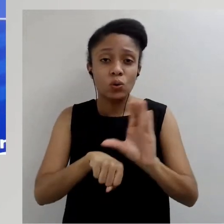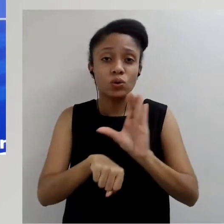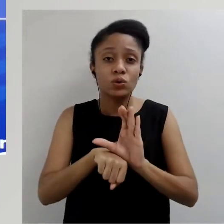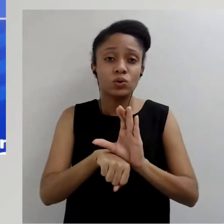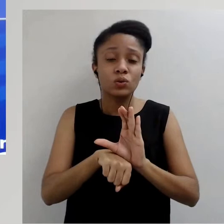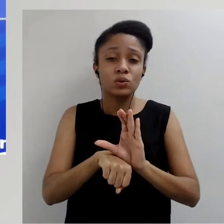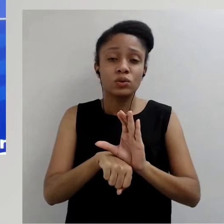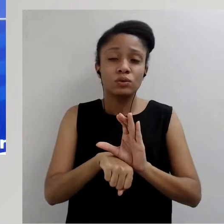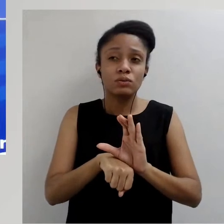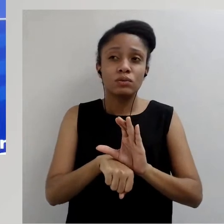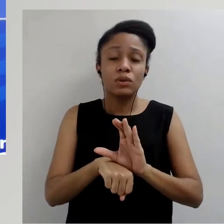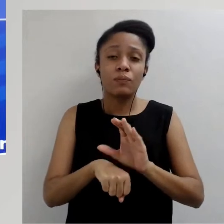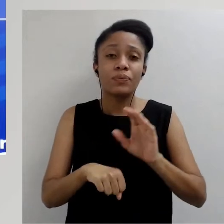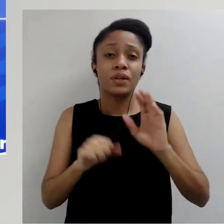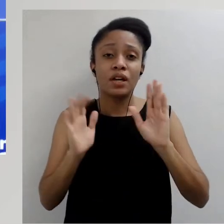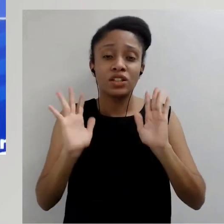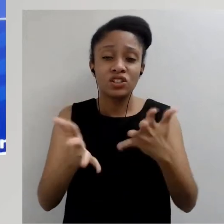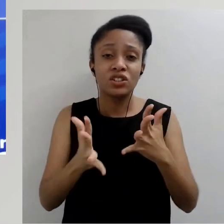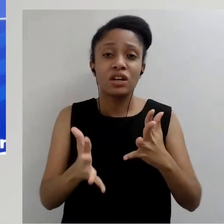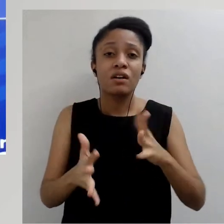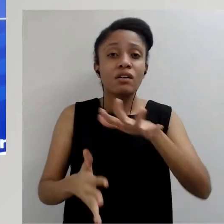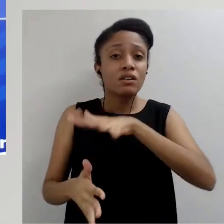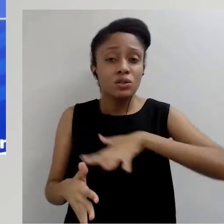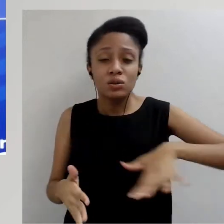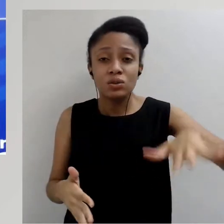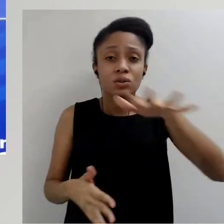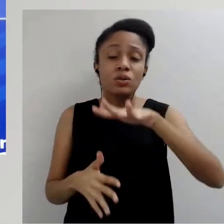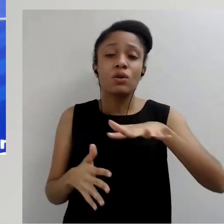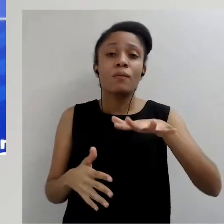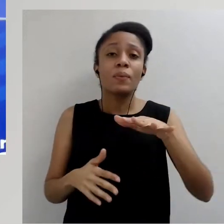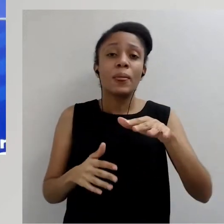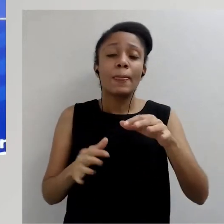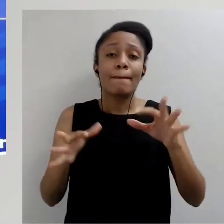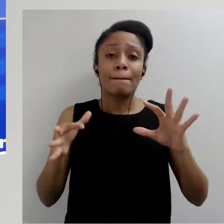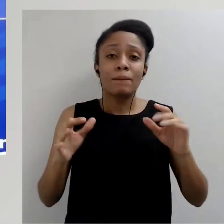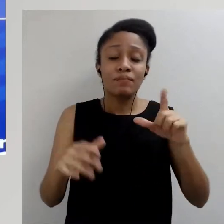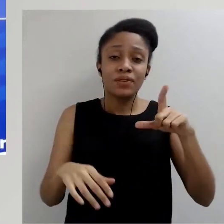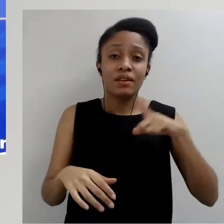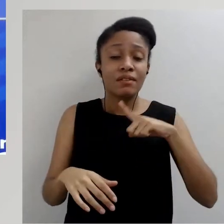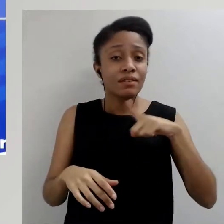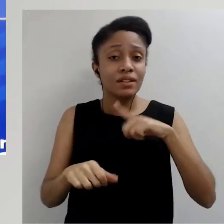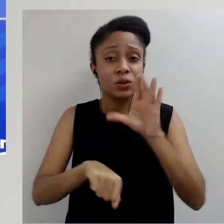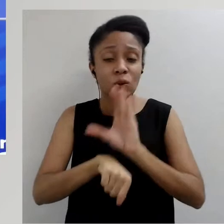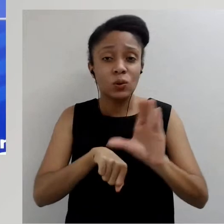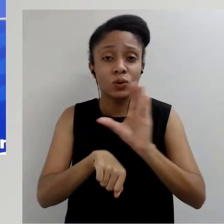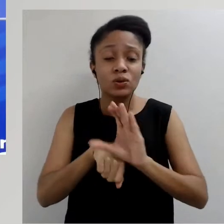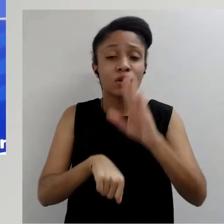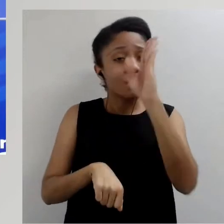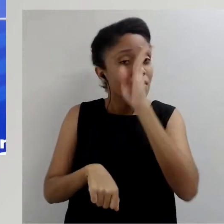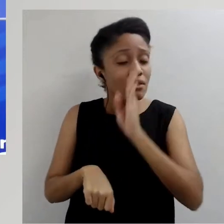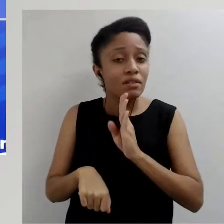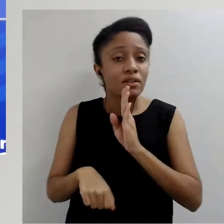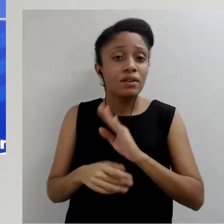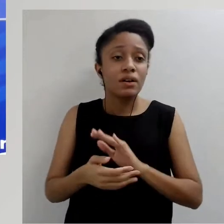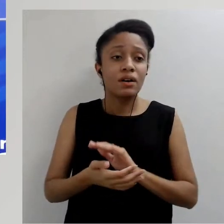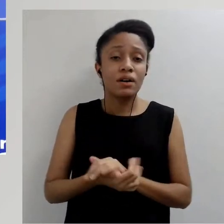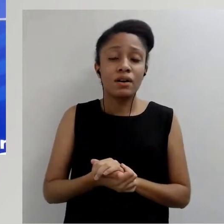course of digital marketing that it's free, 100% free